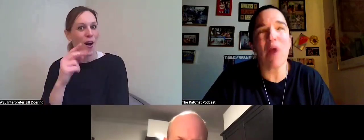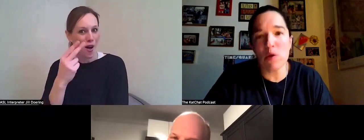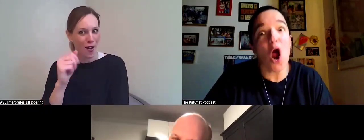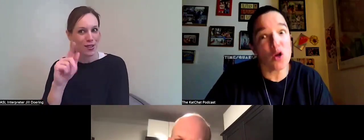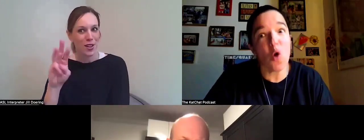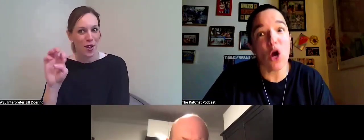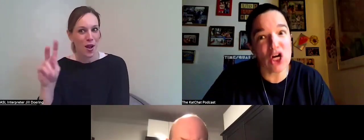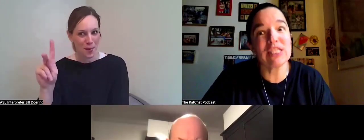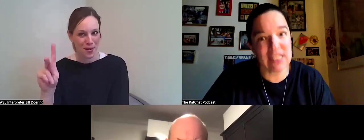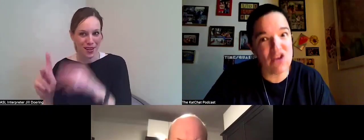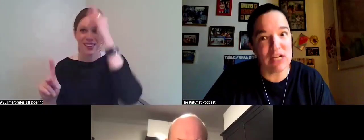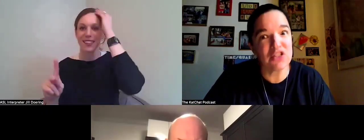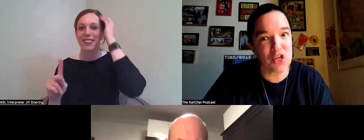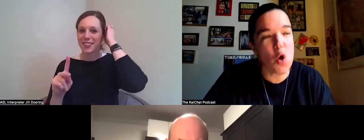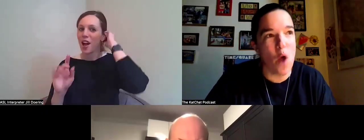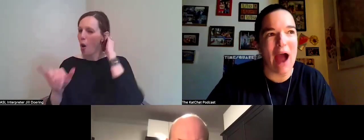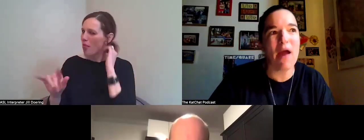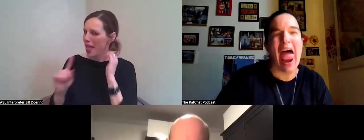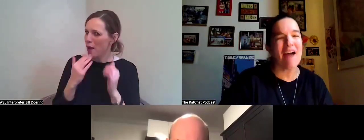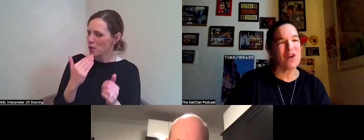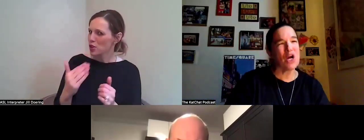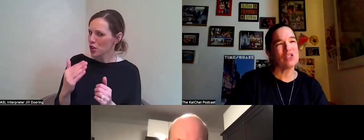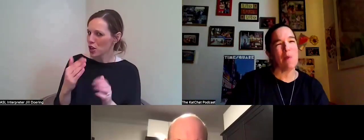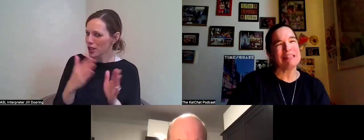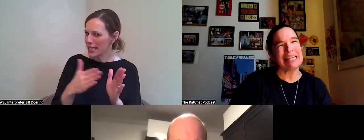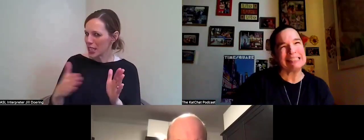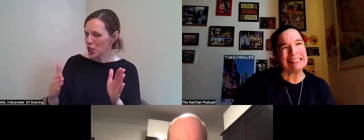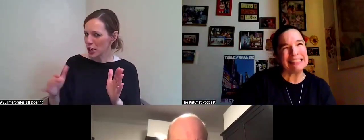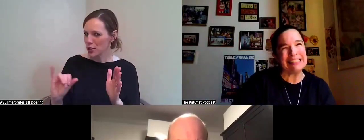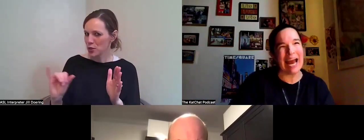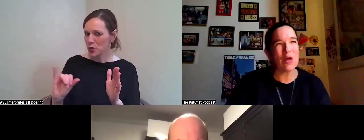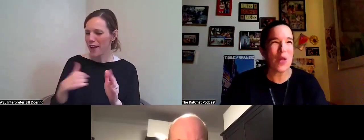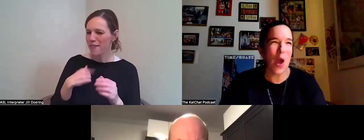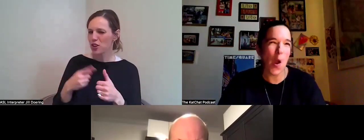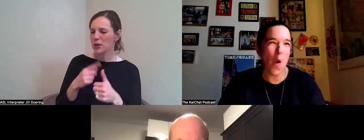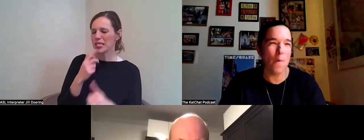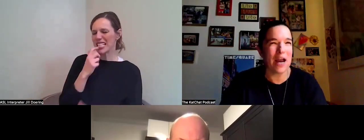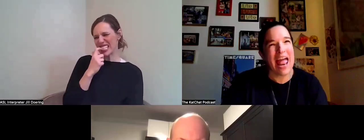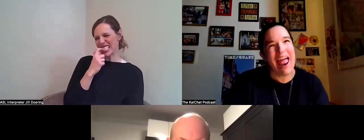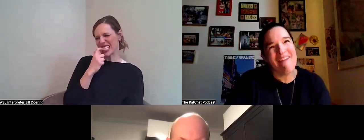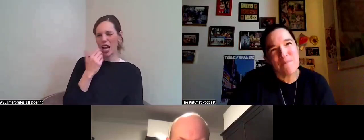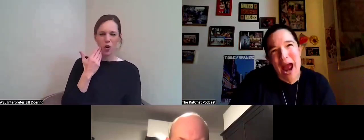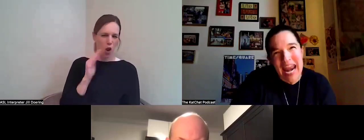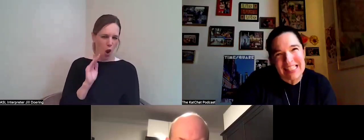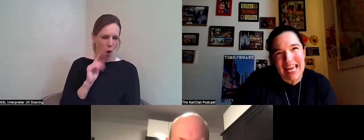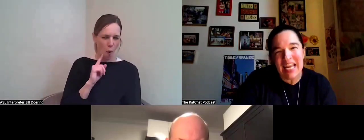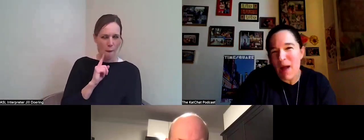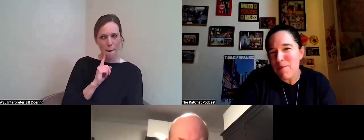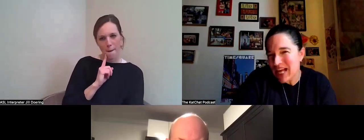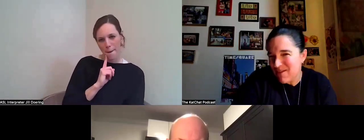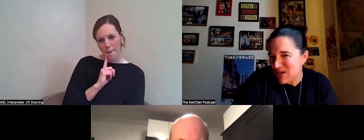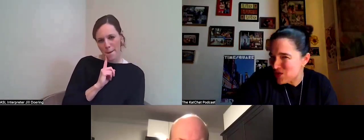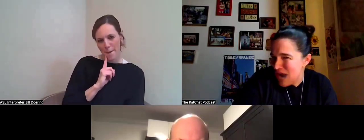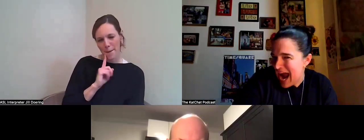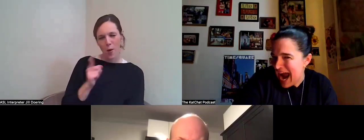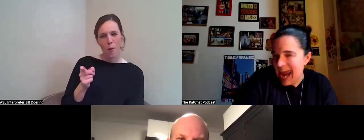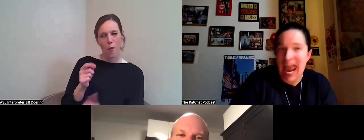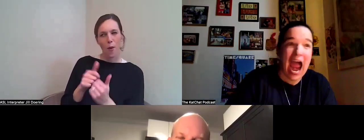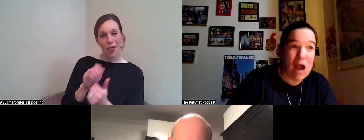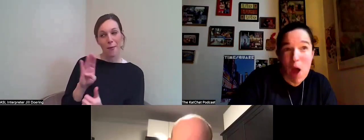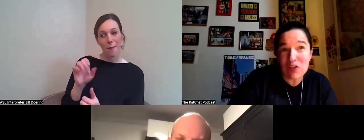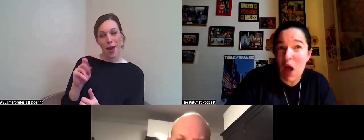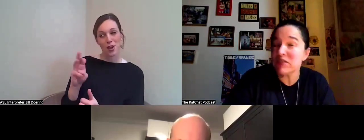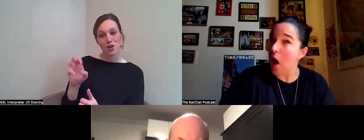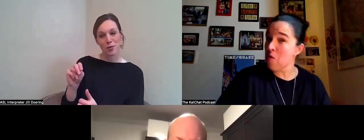was Yeah. that was also a good theory too. At first I was like, I don't know, but if Brandon in, I'm gonna give it a